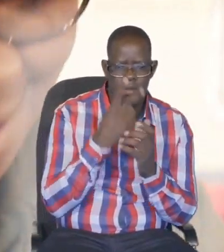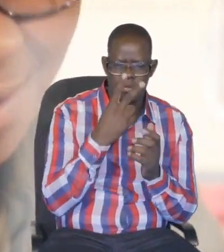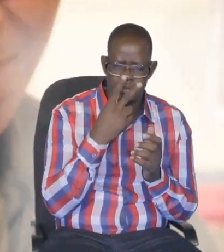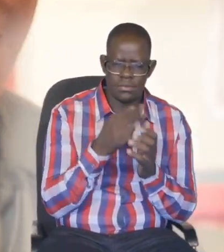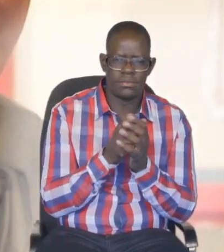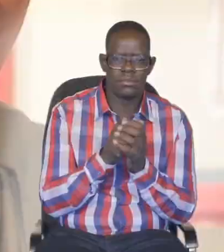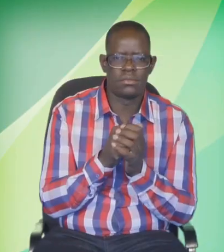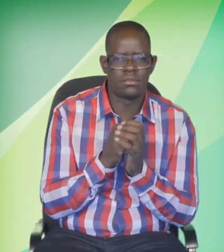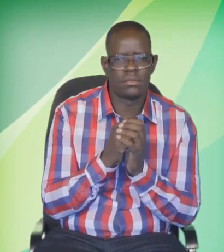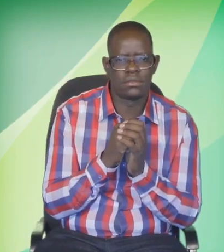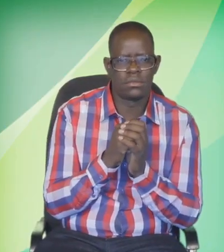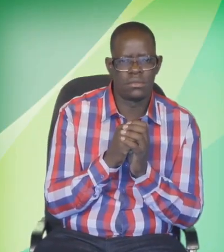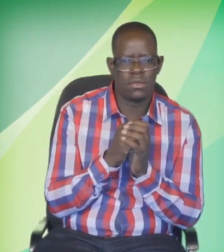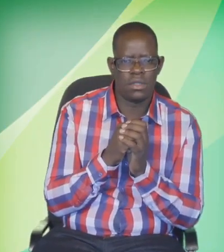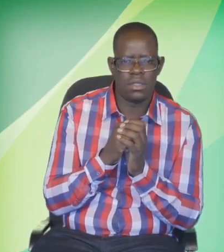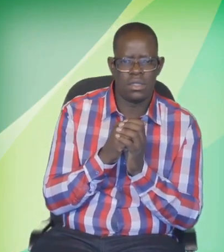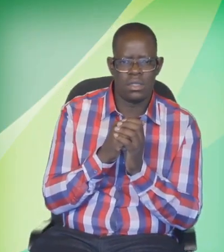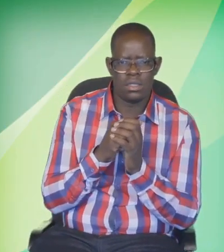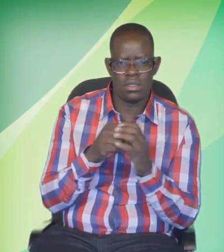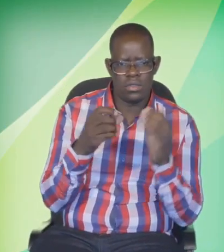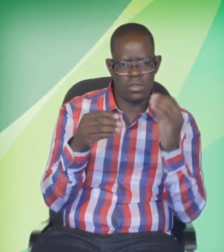is. Debtors June